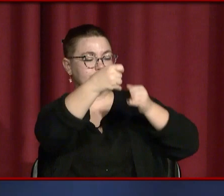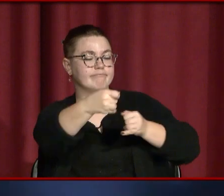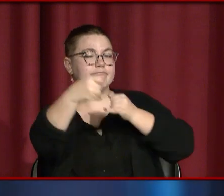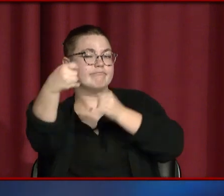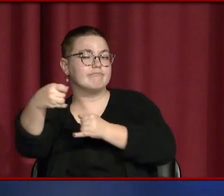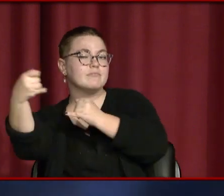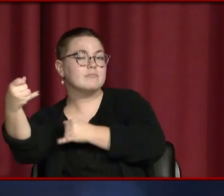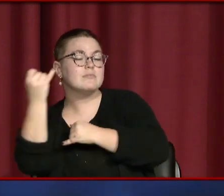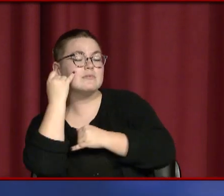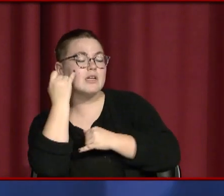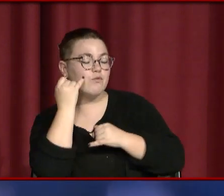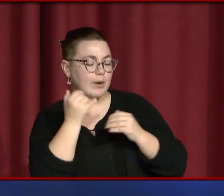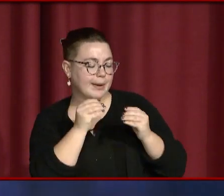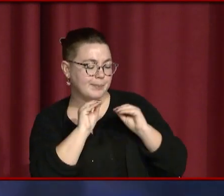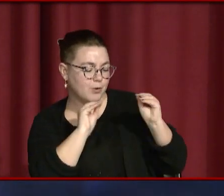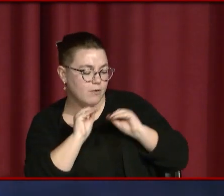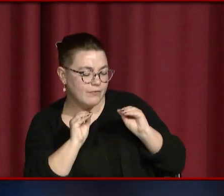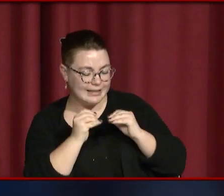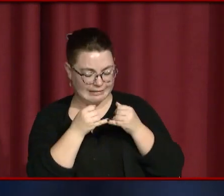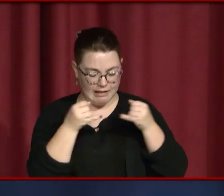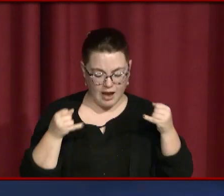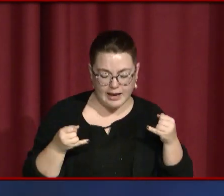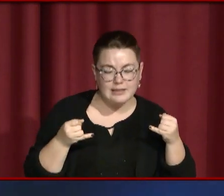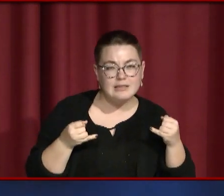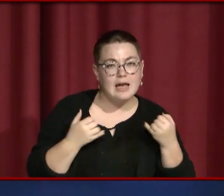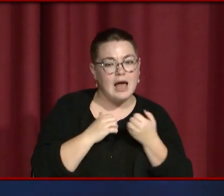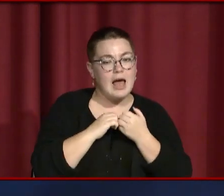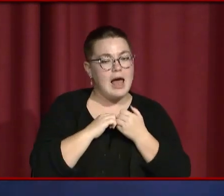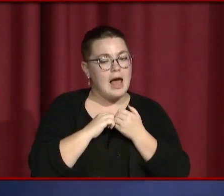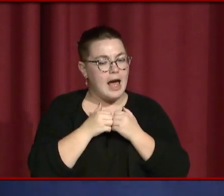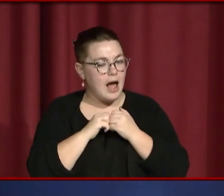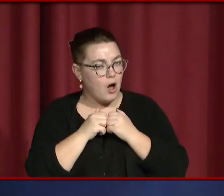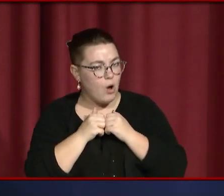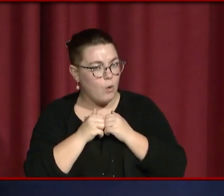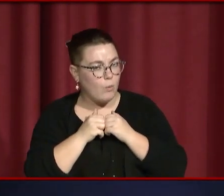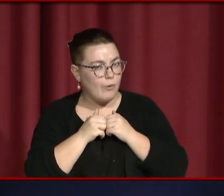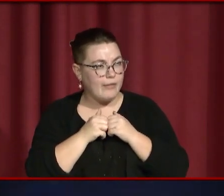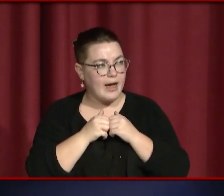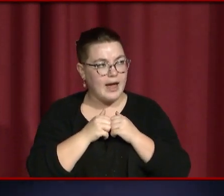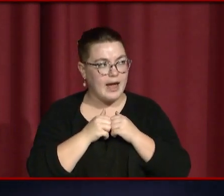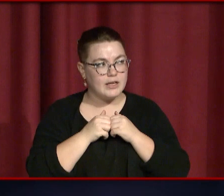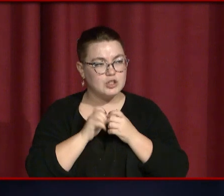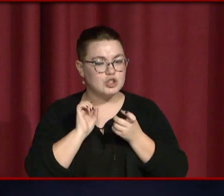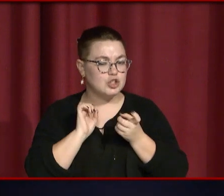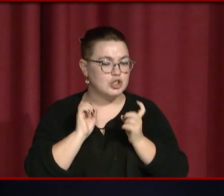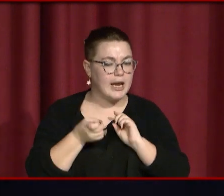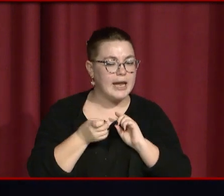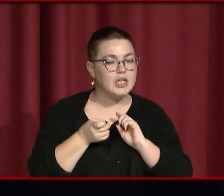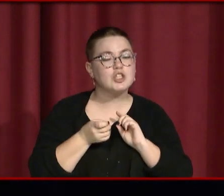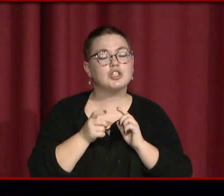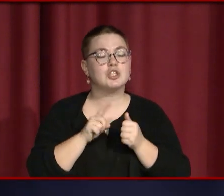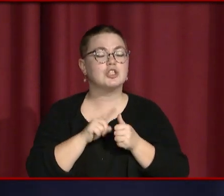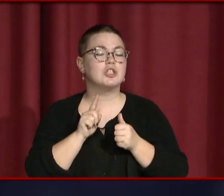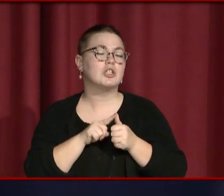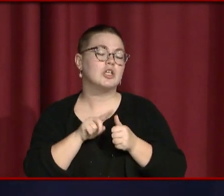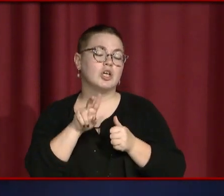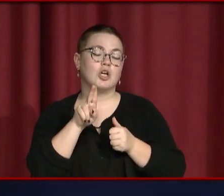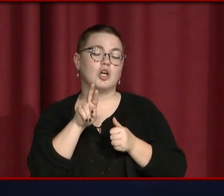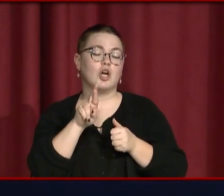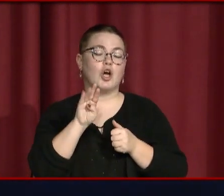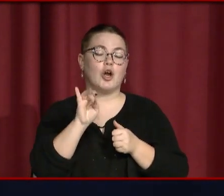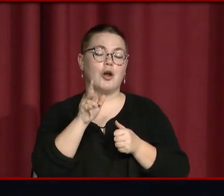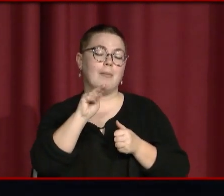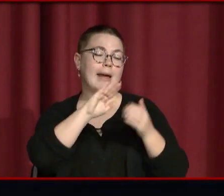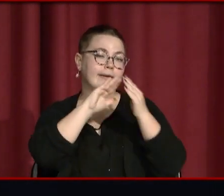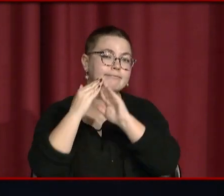rural areas are sort of grouped together with individuals, or might that cross those lines, and how